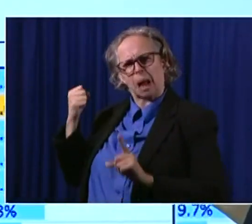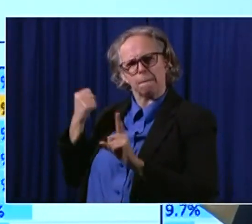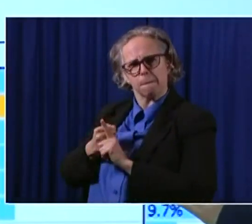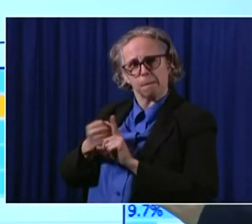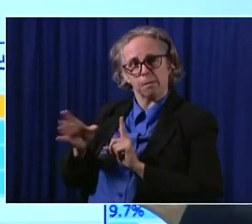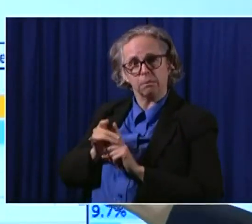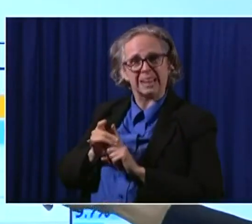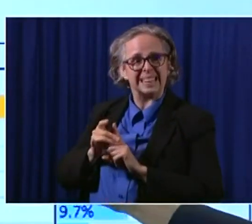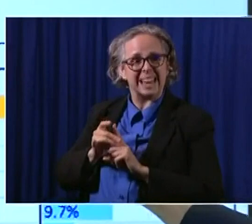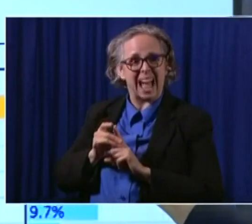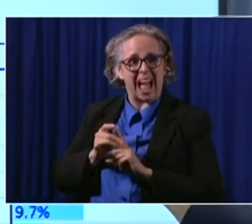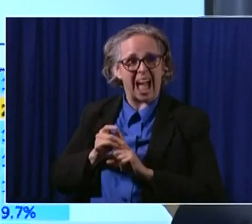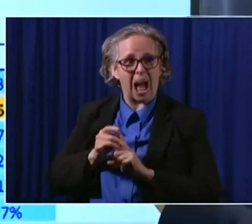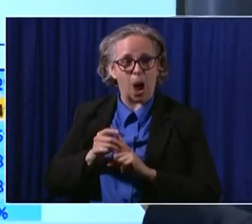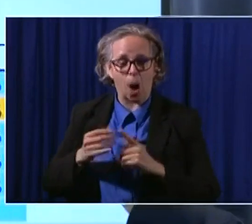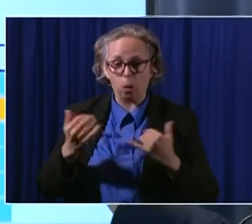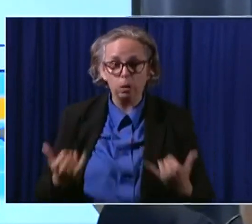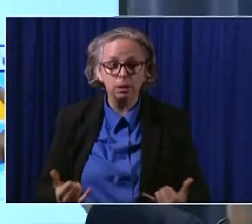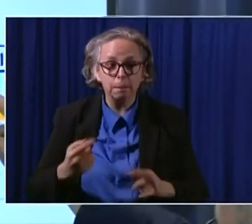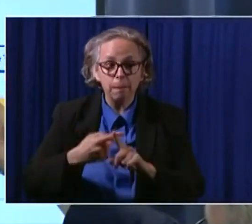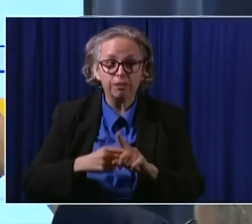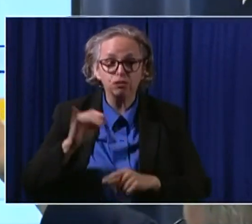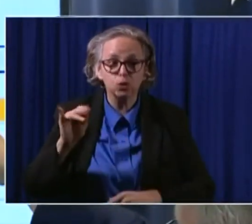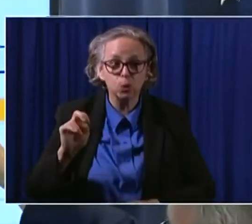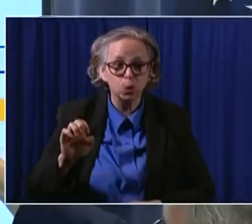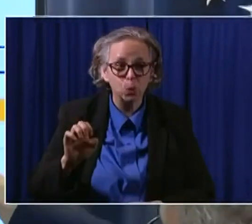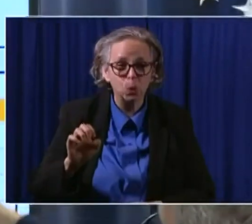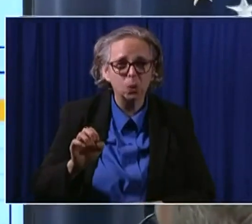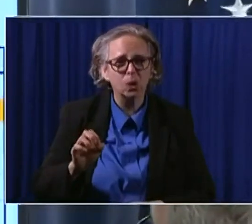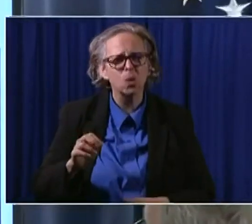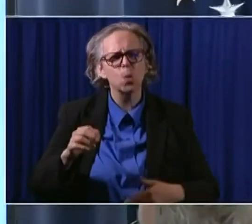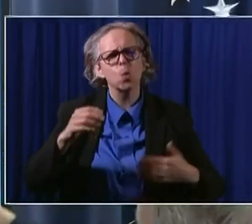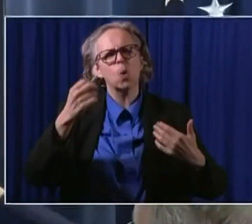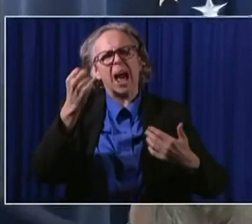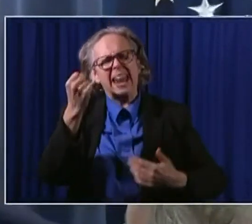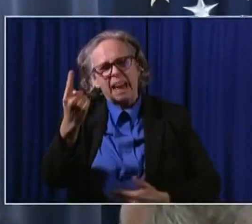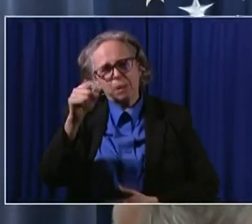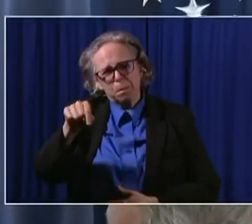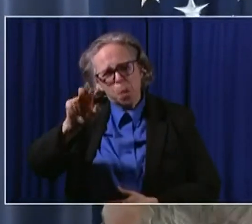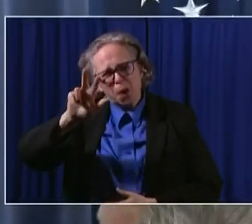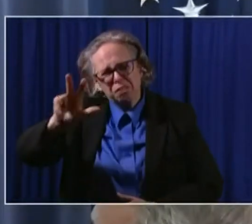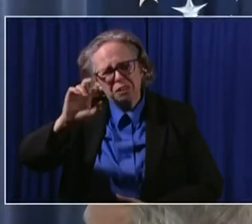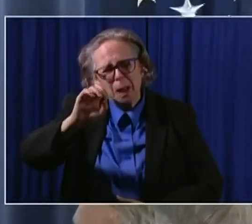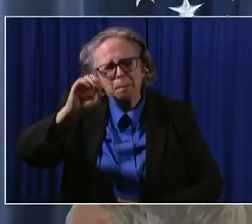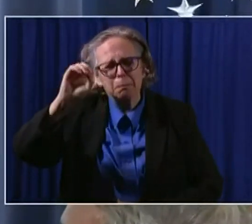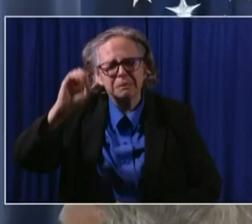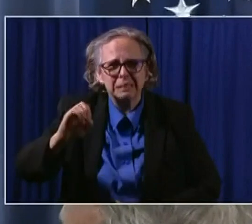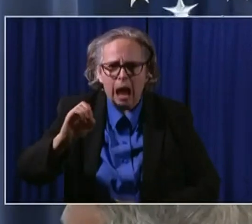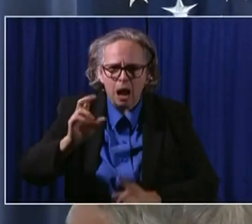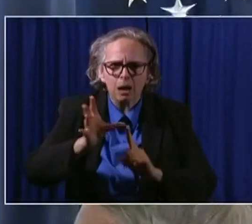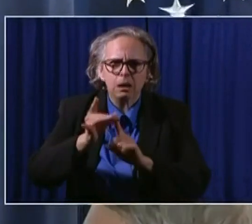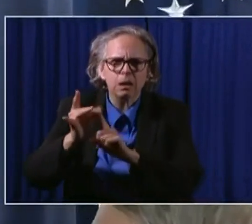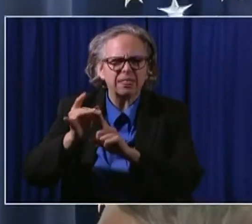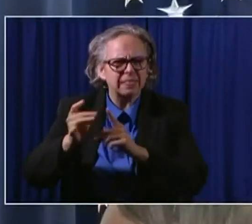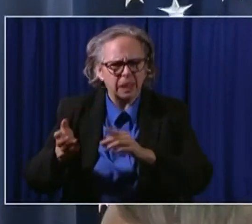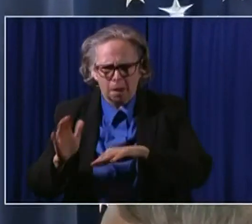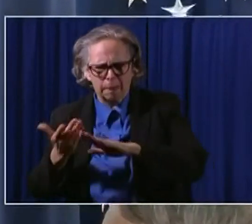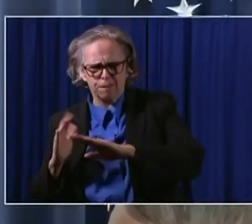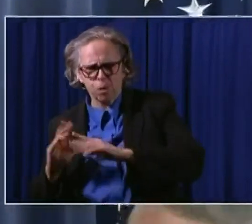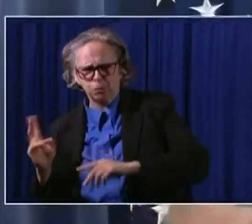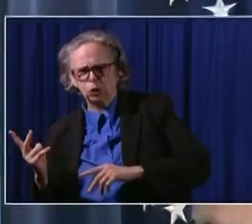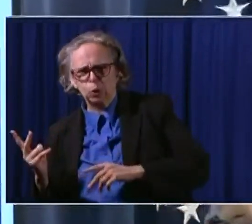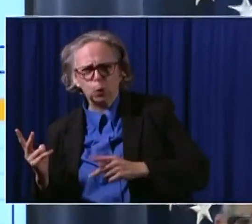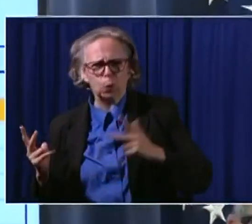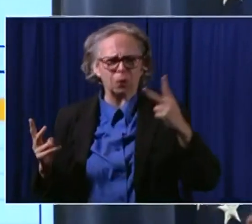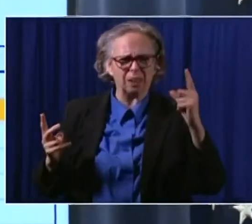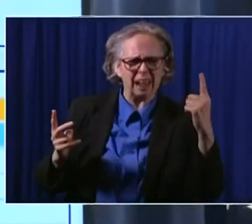June, 11.3, and then these are just partial numbers, obviously. In July, it's 13.2. If you go down to the next